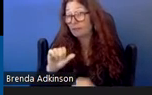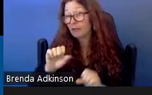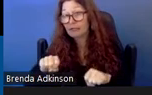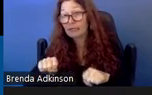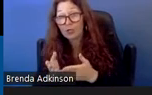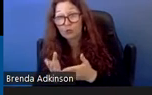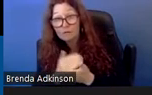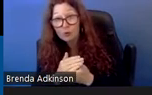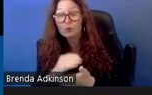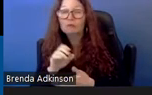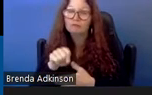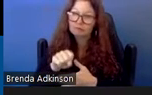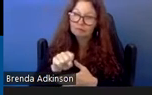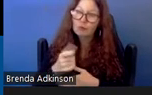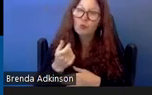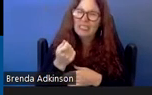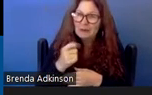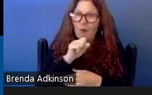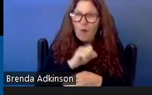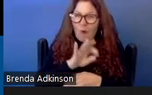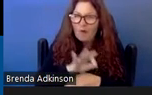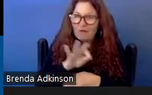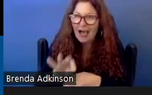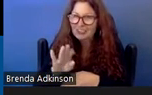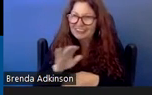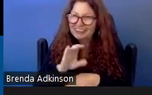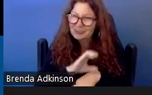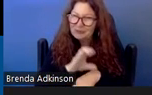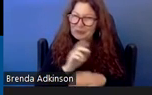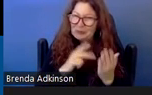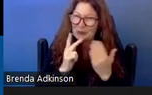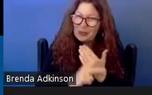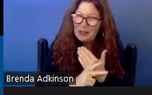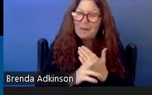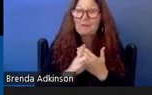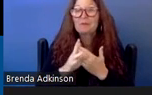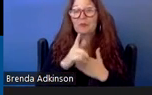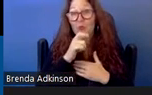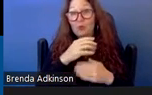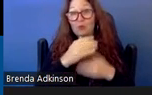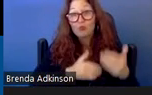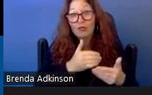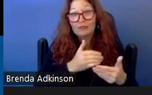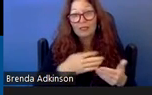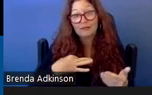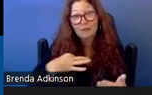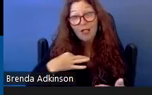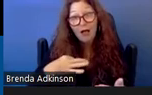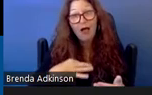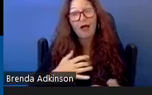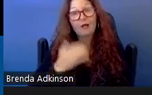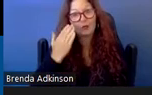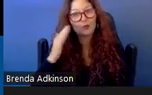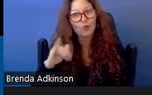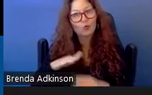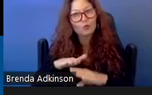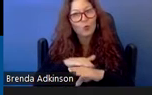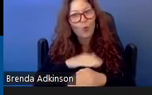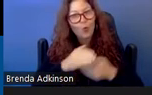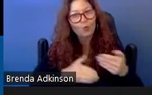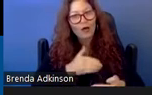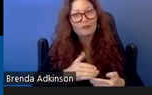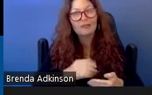antiquated in the processing of applications, and those of you that have applied have felt that. So there is a light at the